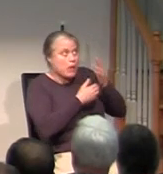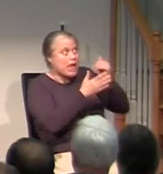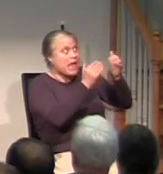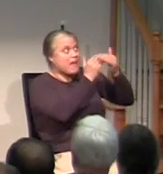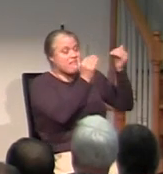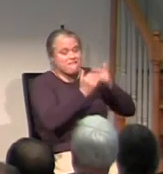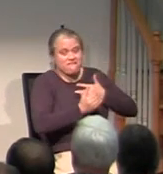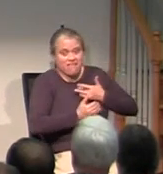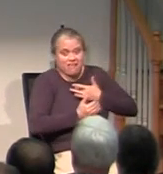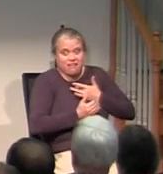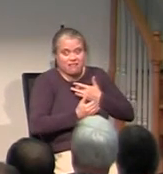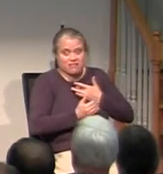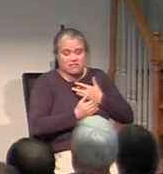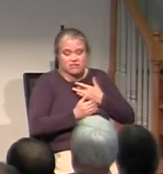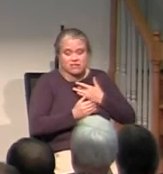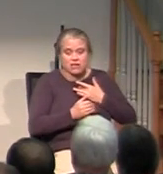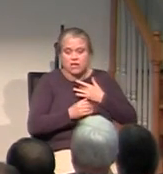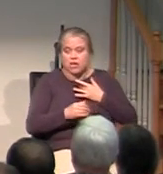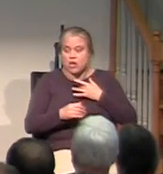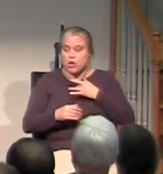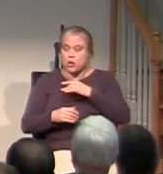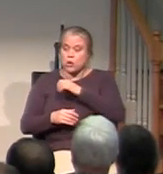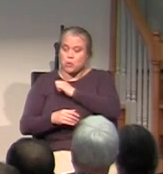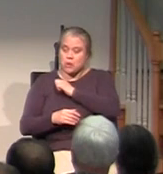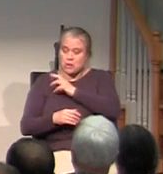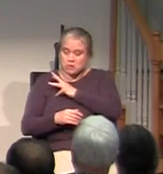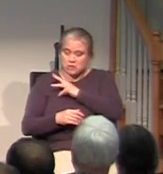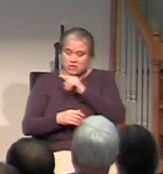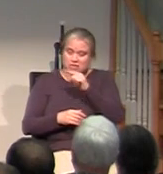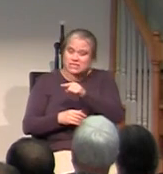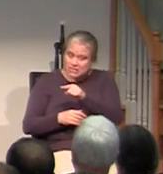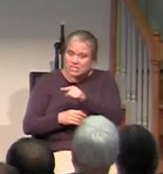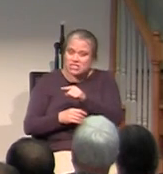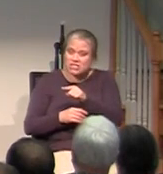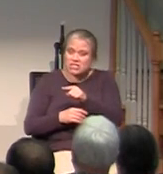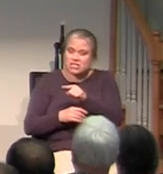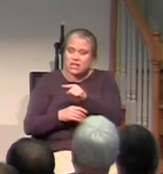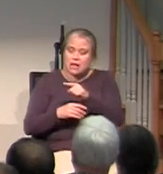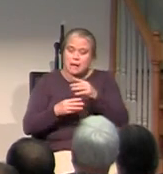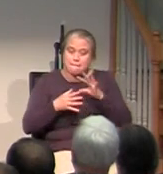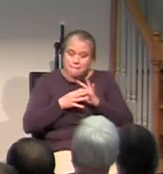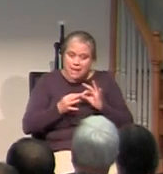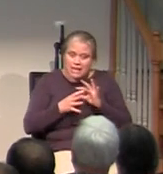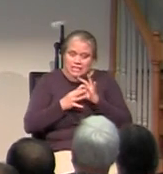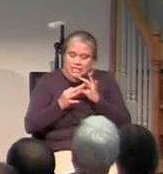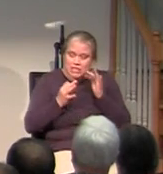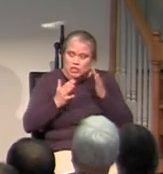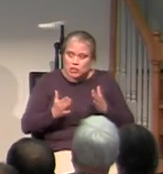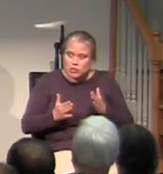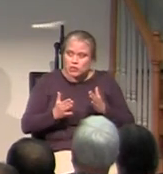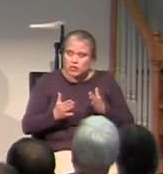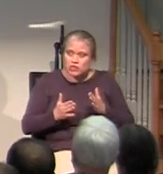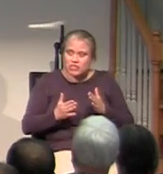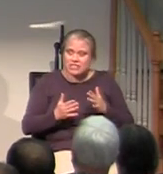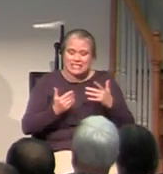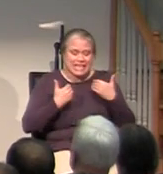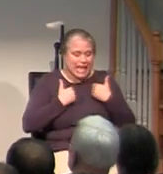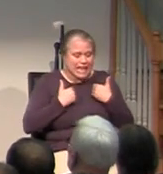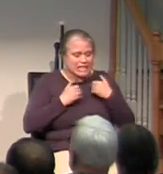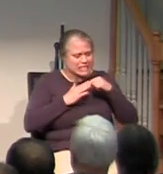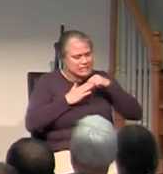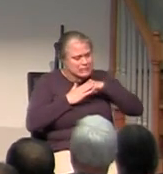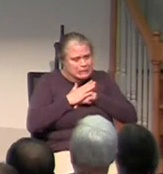messenger previously recognized by the delegates to this conference that was expressing heaven's feelings